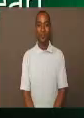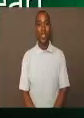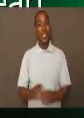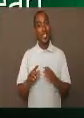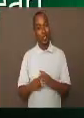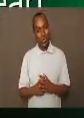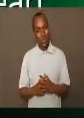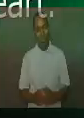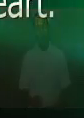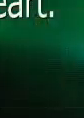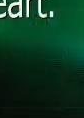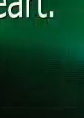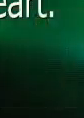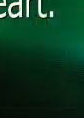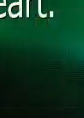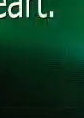Begin.